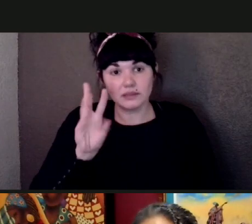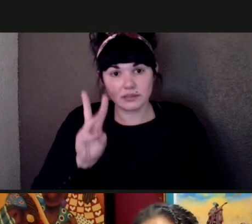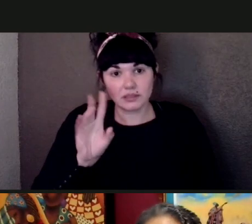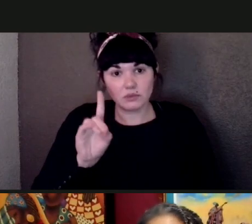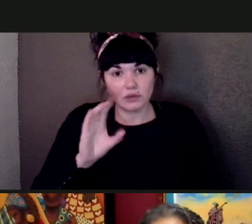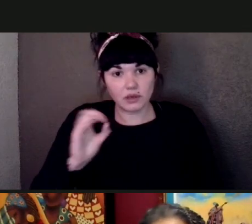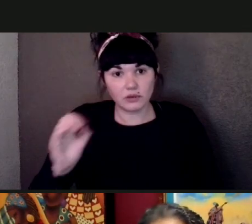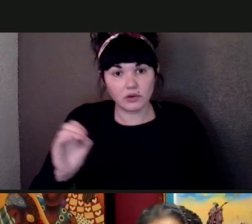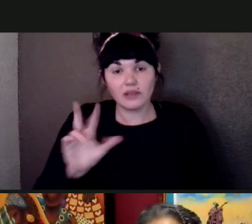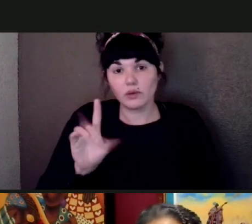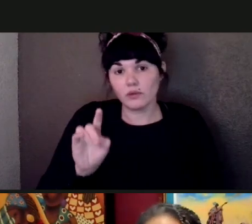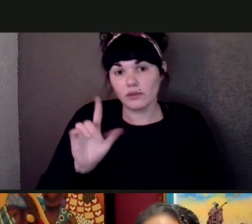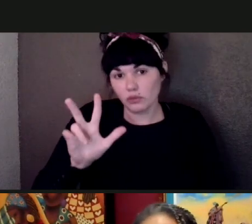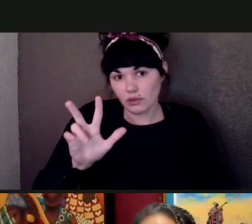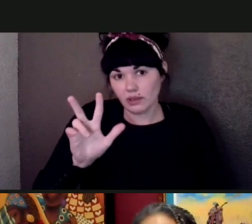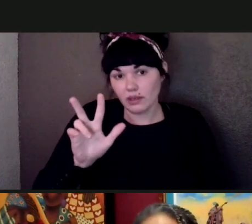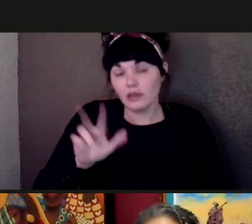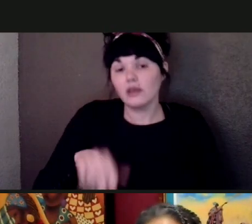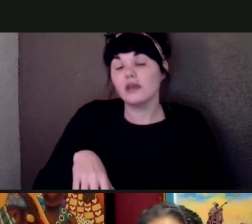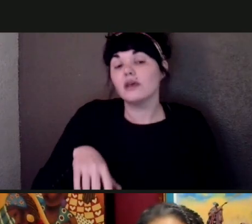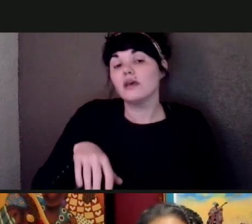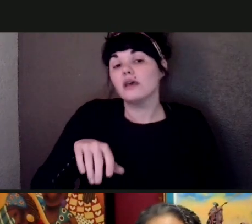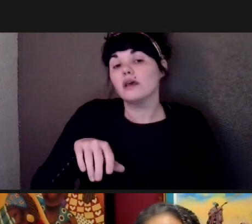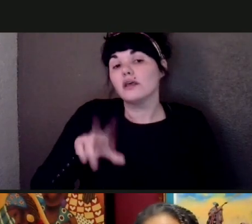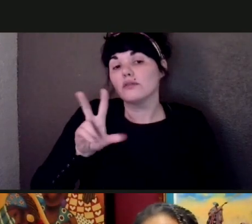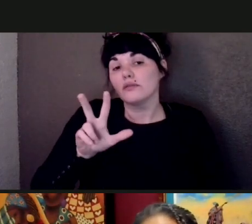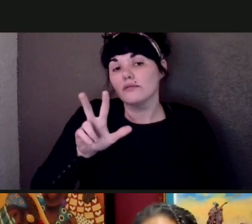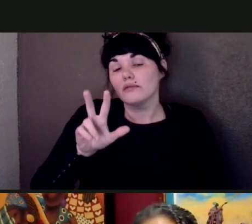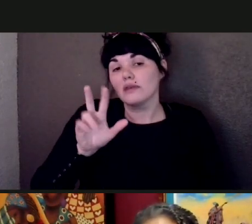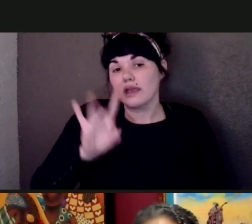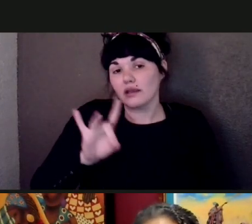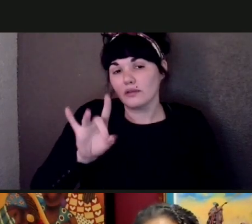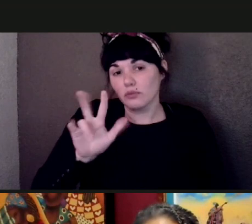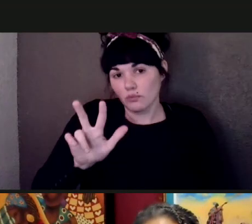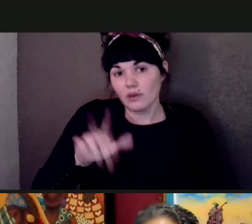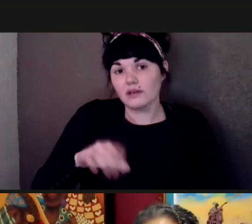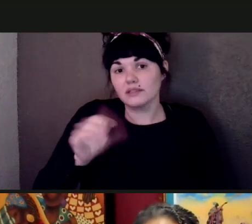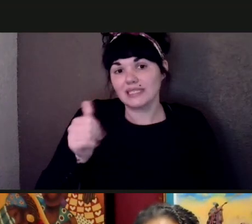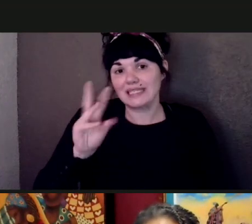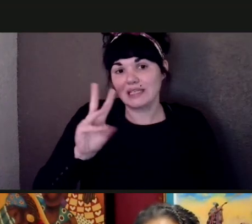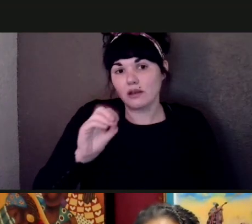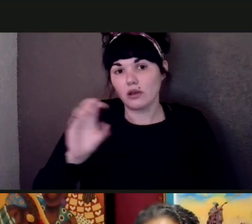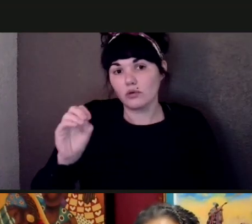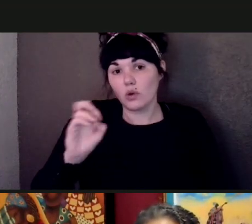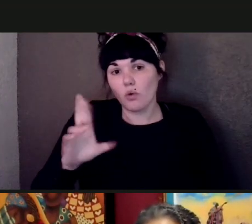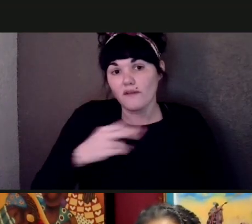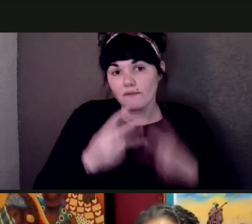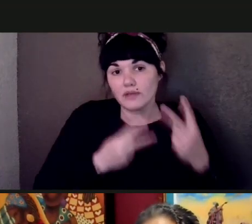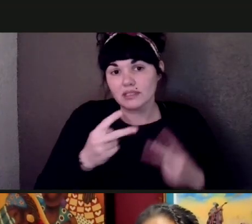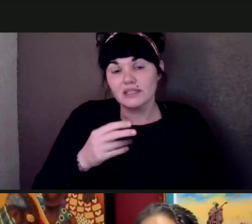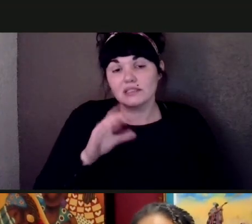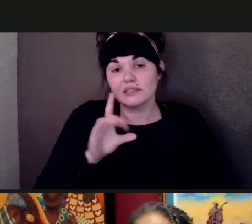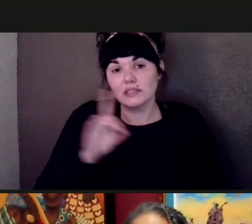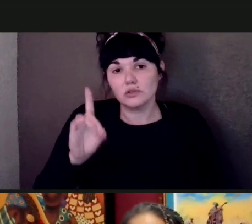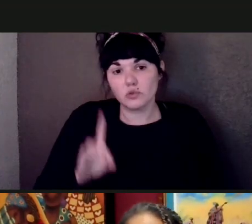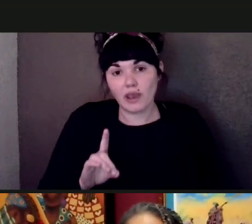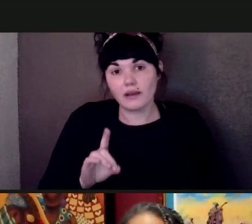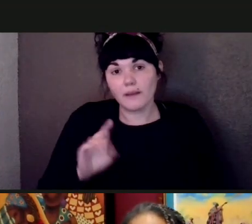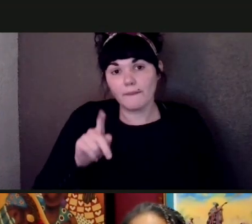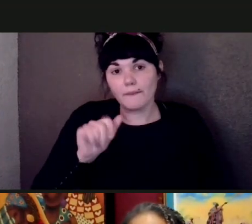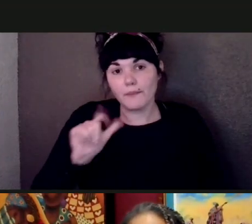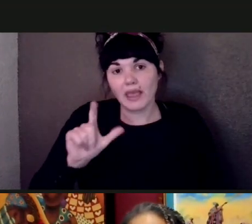-833-1600. Or you can go to DetroitPAL.org and that's DetroitPAL.org.